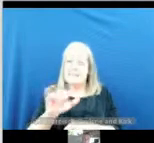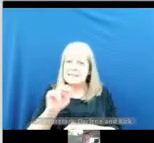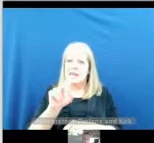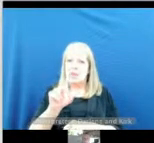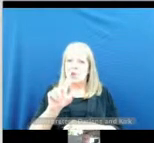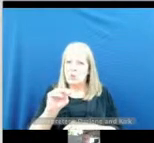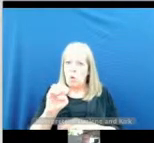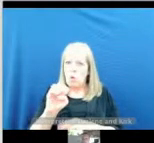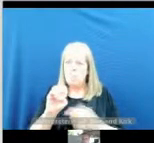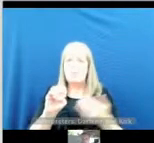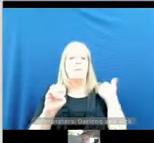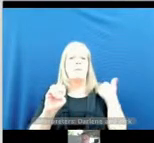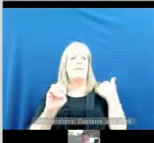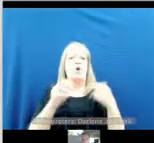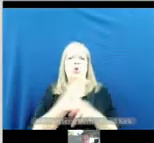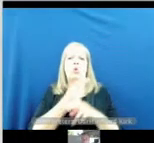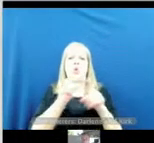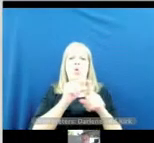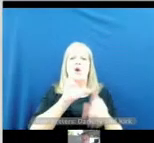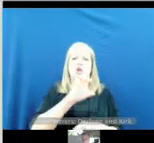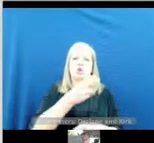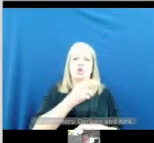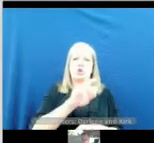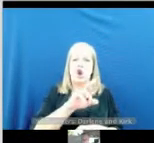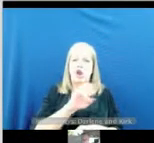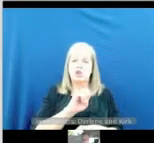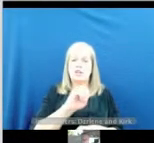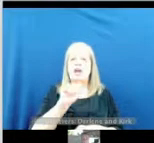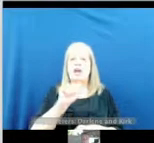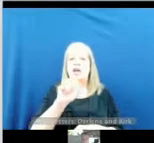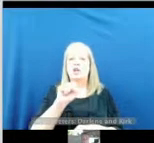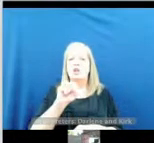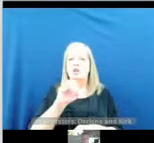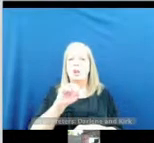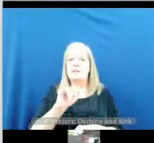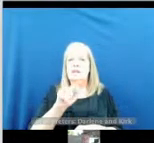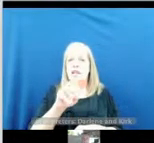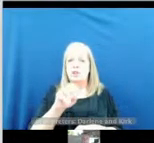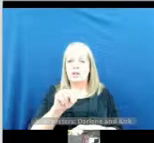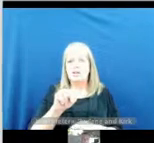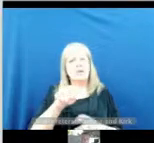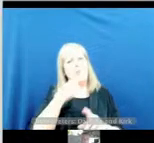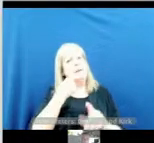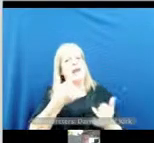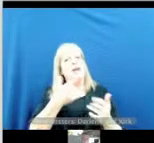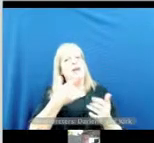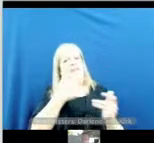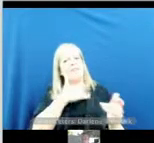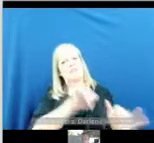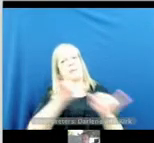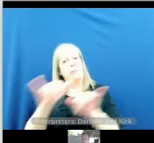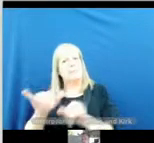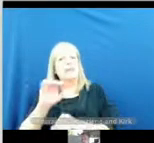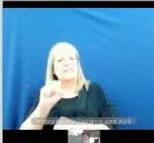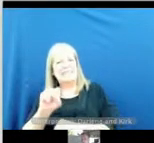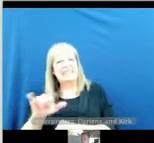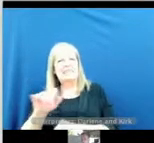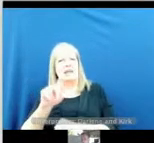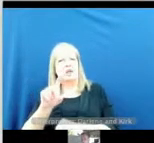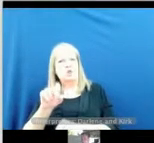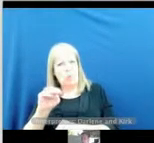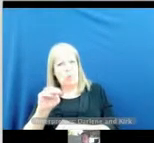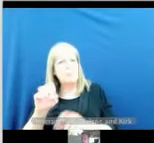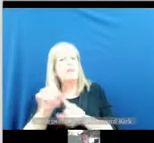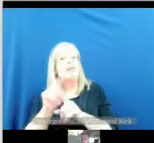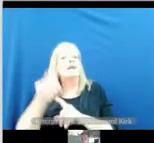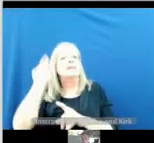association. They're referring to now as a syndrome because, similarly to other syndromes like Down syndrome, if you see a student who has Down